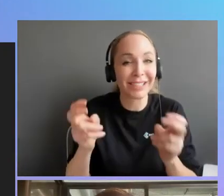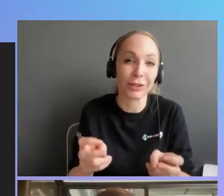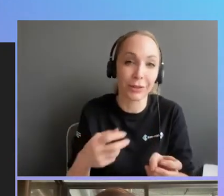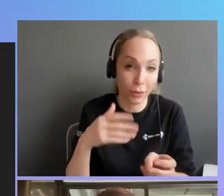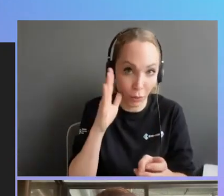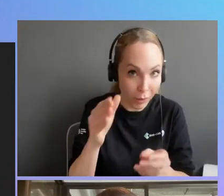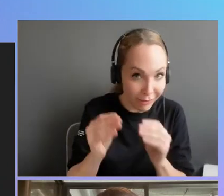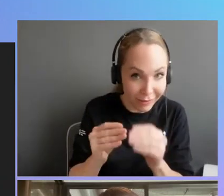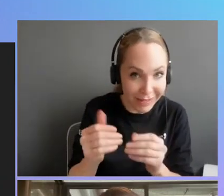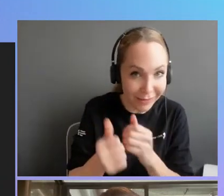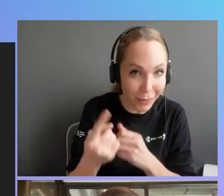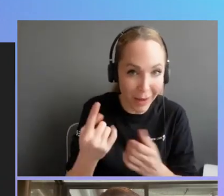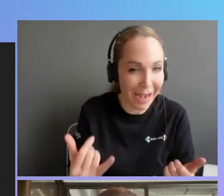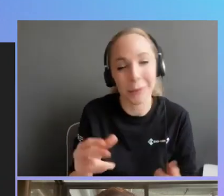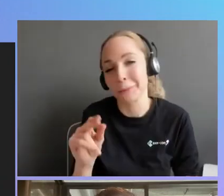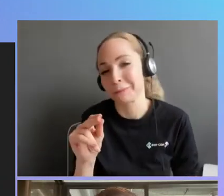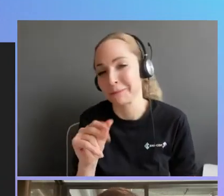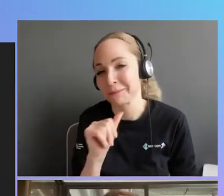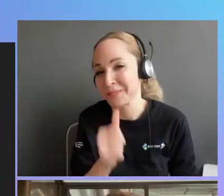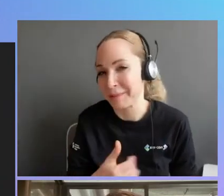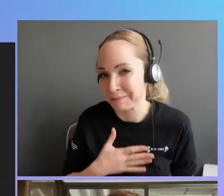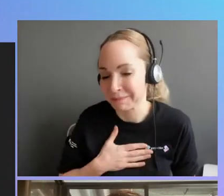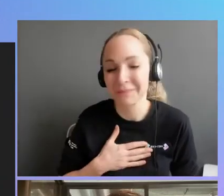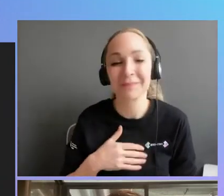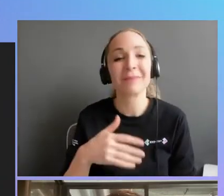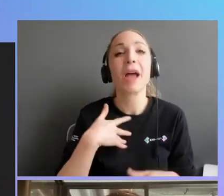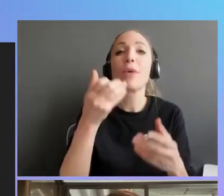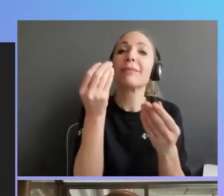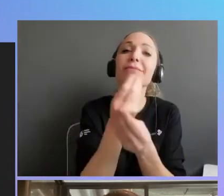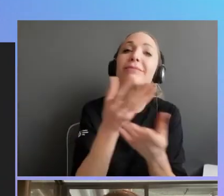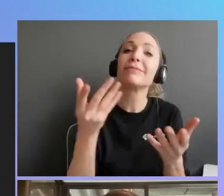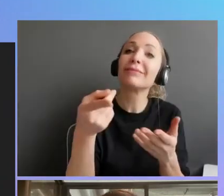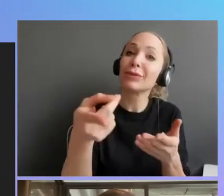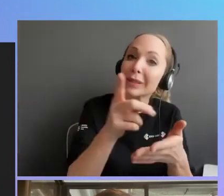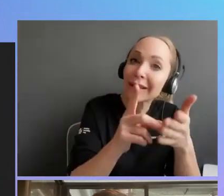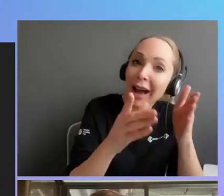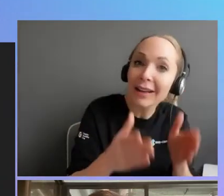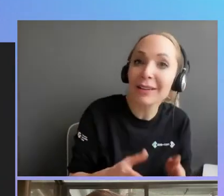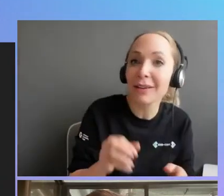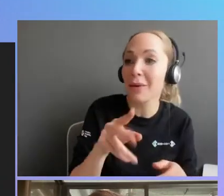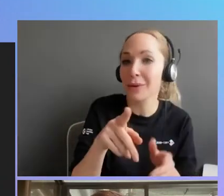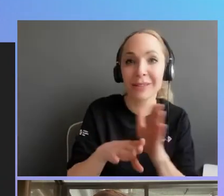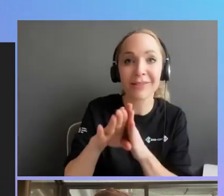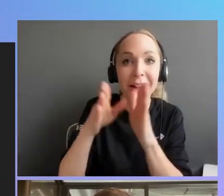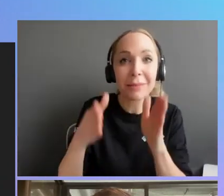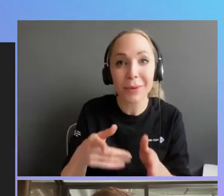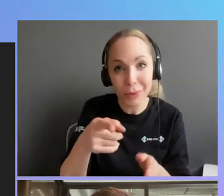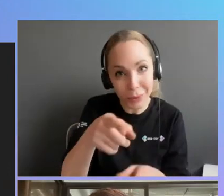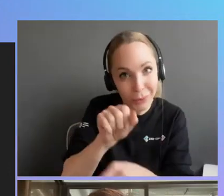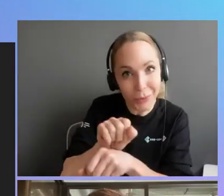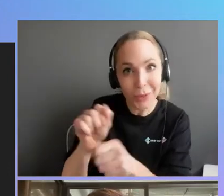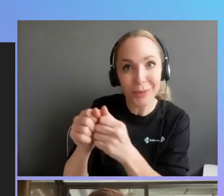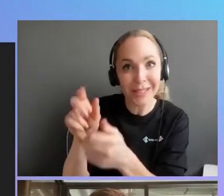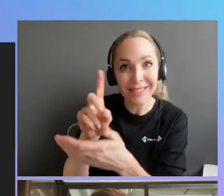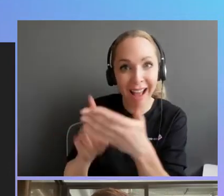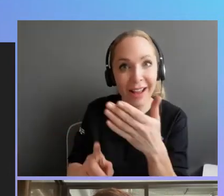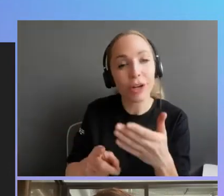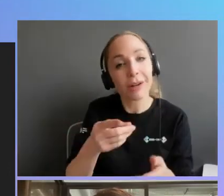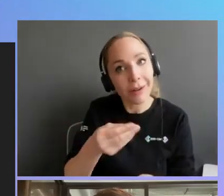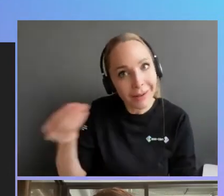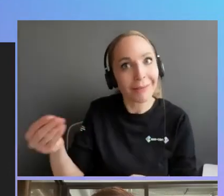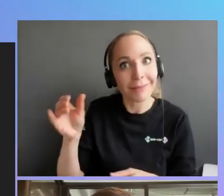but just want to point out to the designers in the audience, or if you're a developer who works with designers, you definitely hand this tool over to them, because it